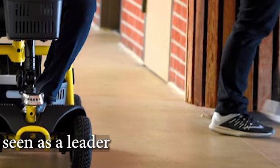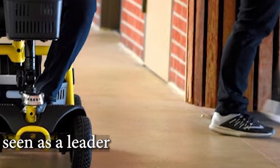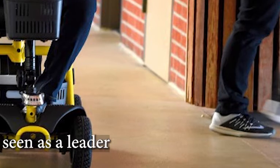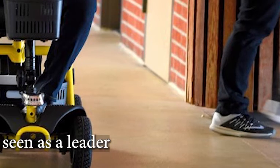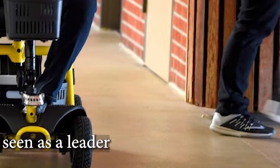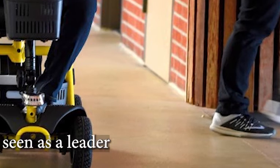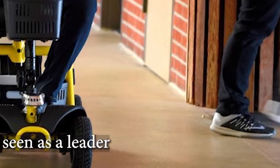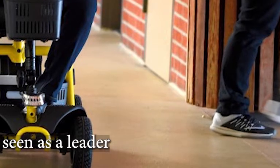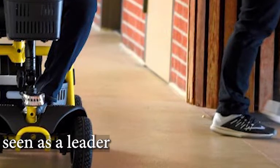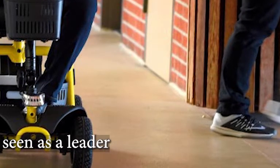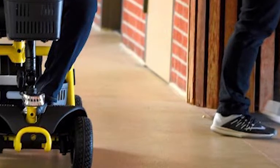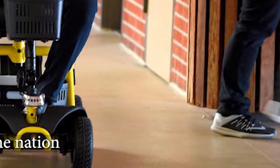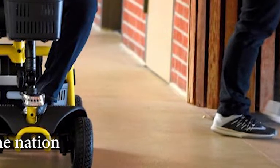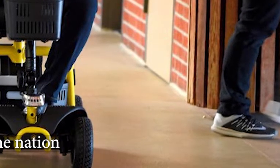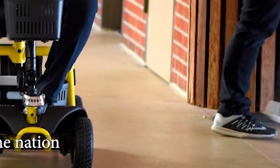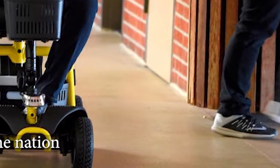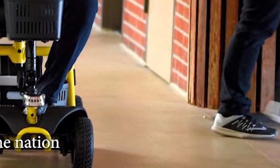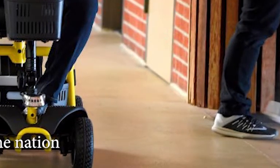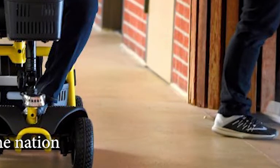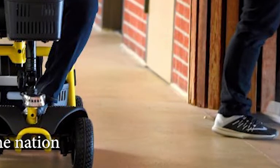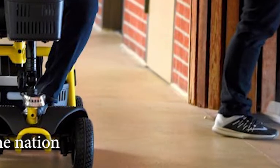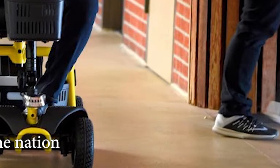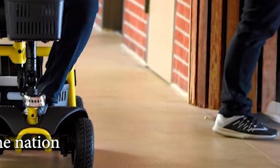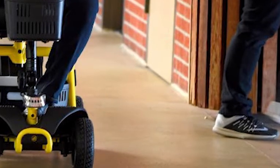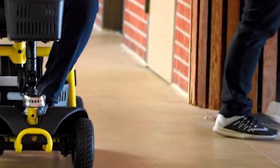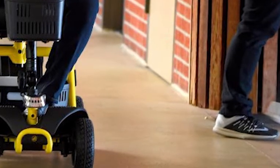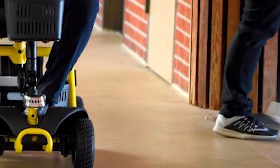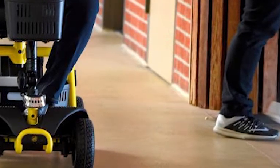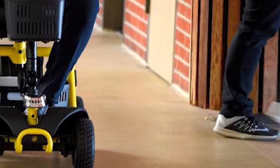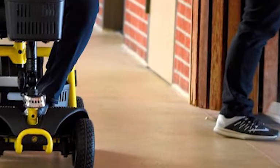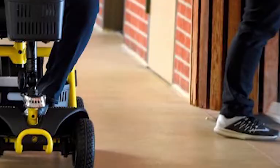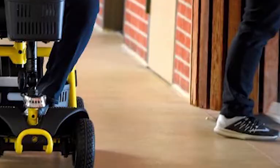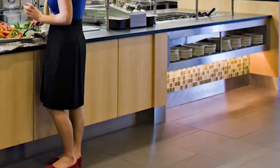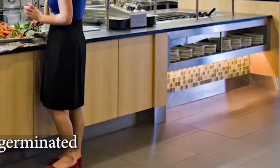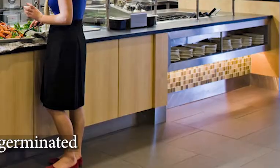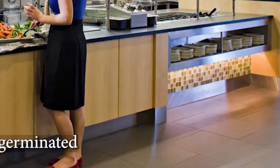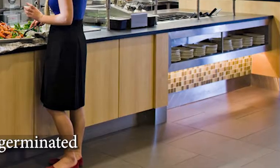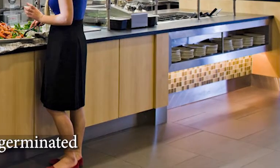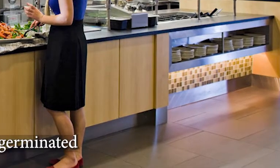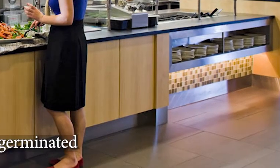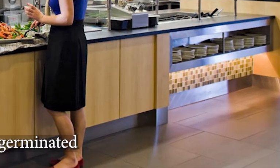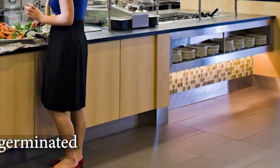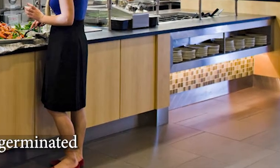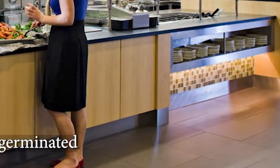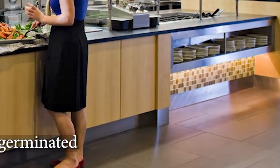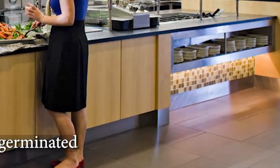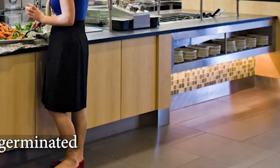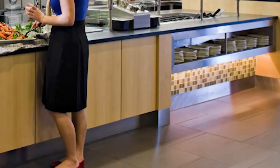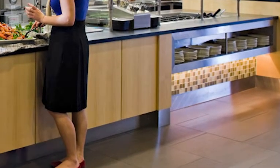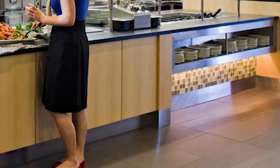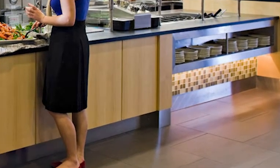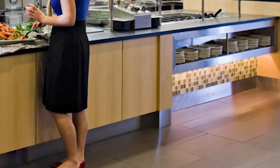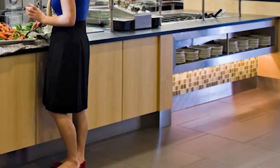now our community is seen as a leader in not only the state, but in the nation in higher education. So many businesses have been